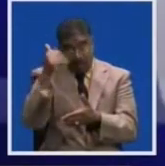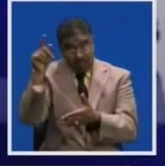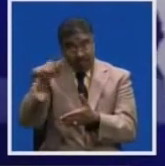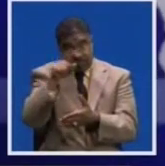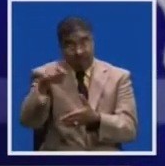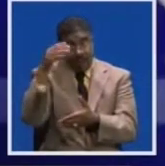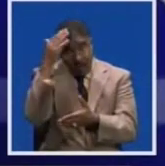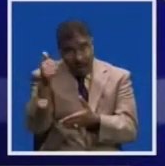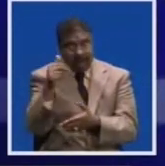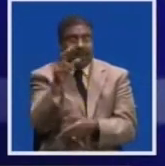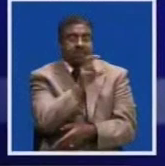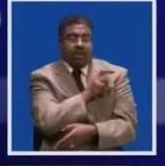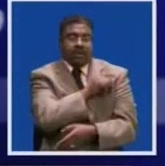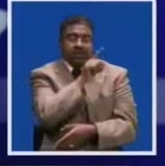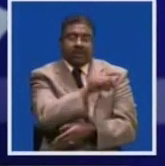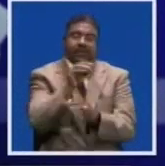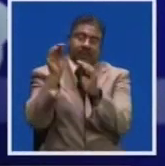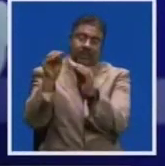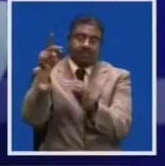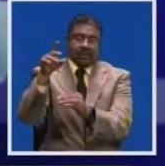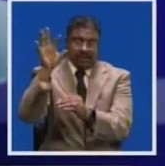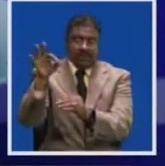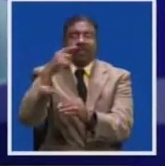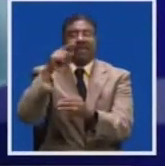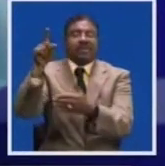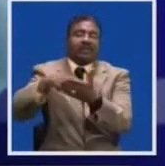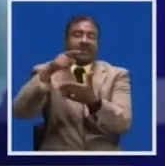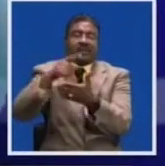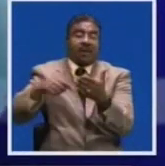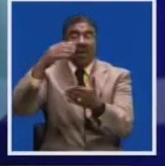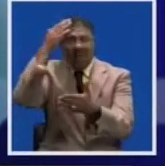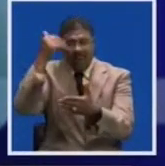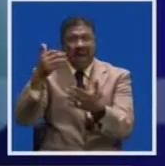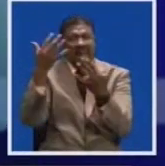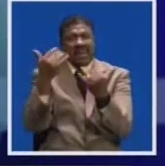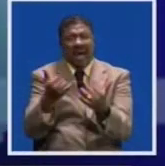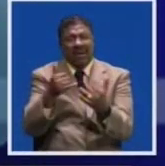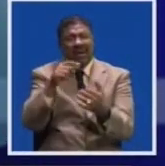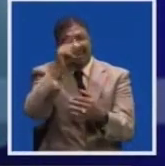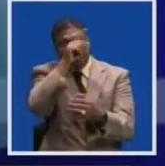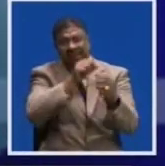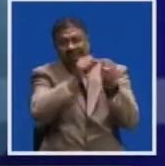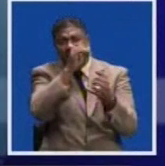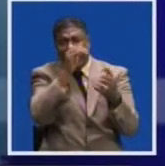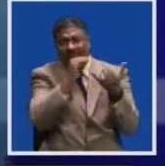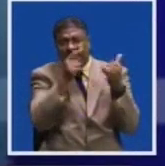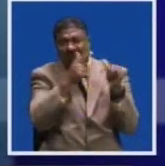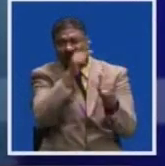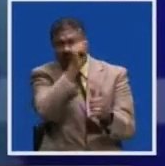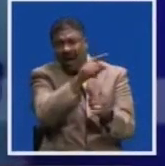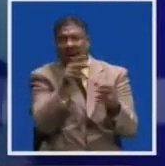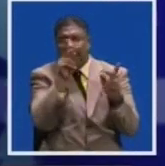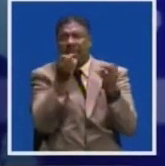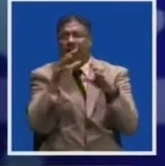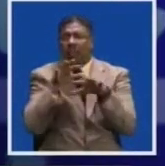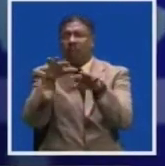police directed the PF to cancel the protest due to the tension in the city. Mr. Kamba told journalists in Lusaka today